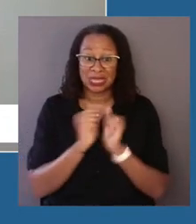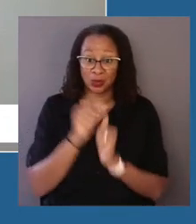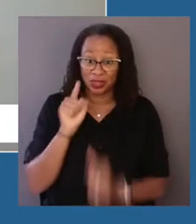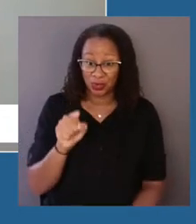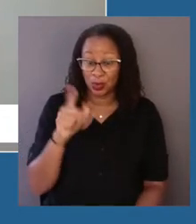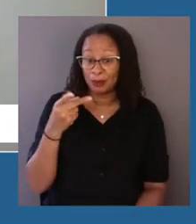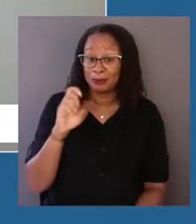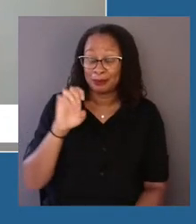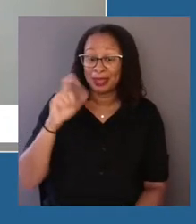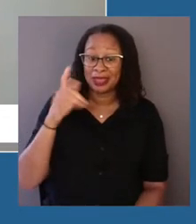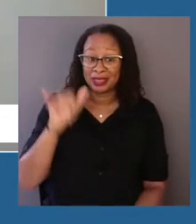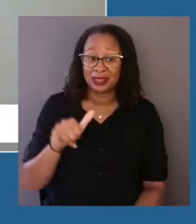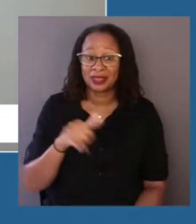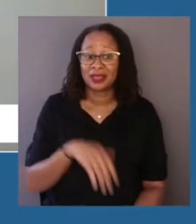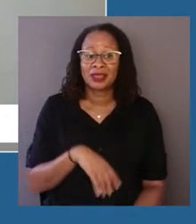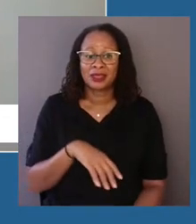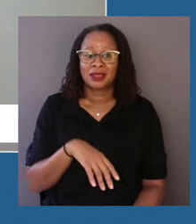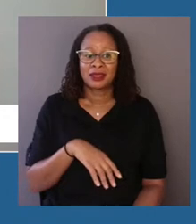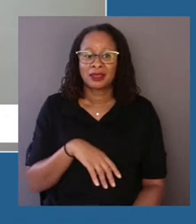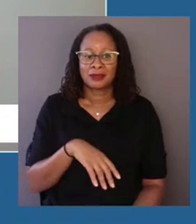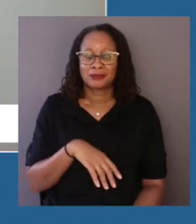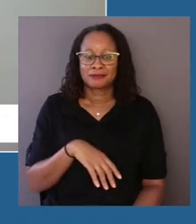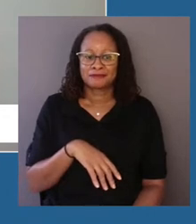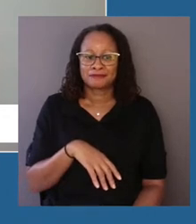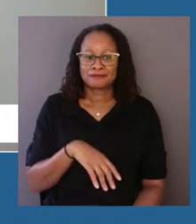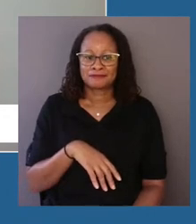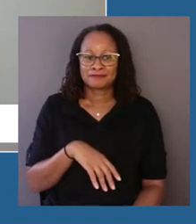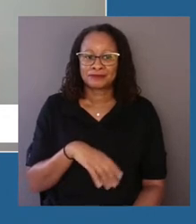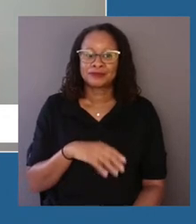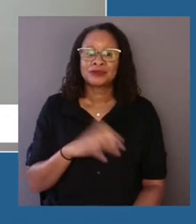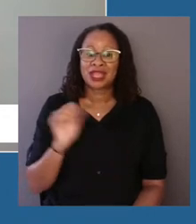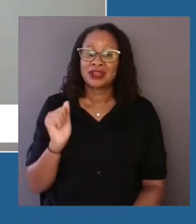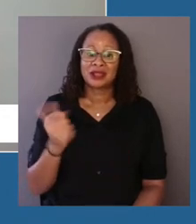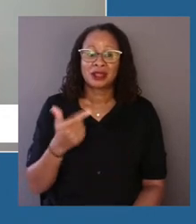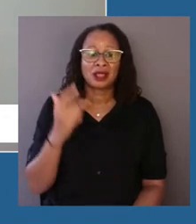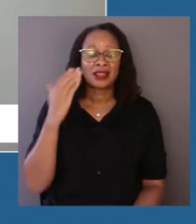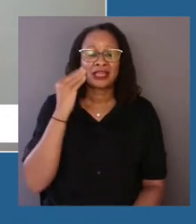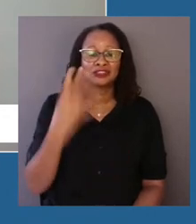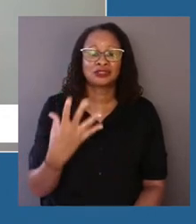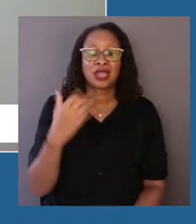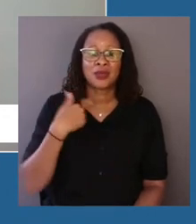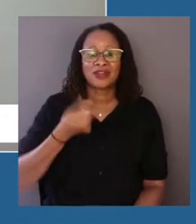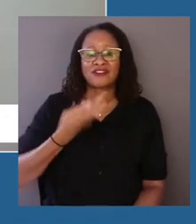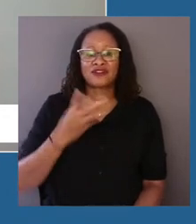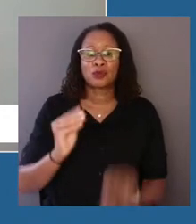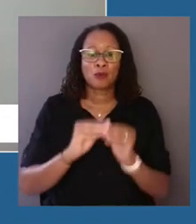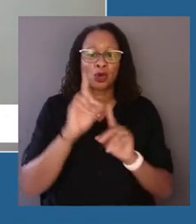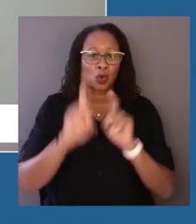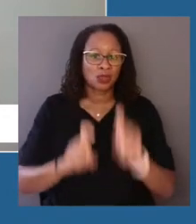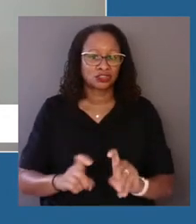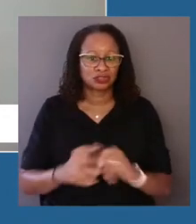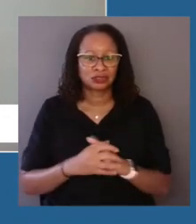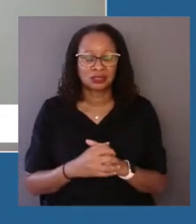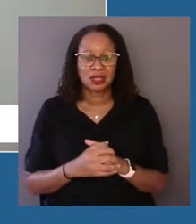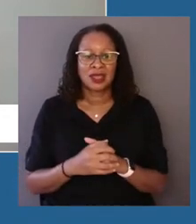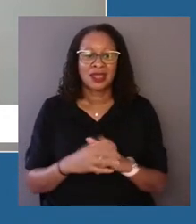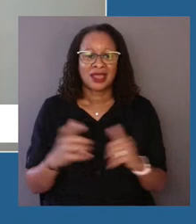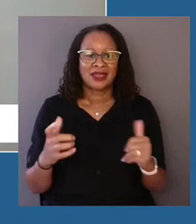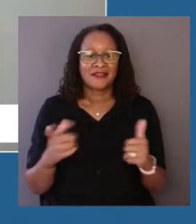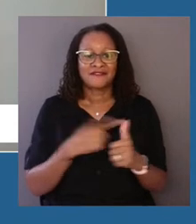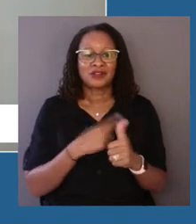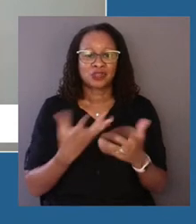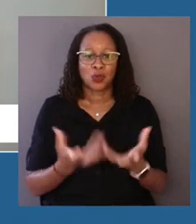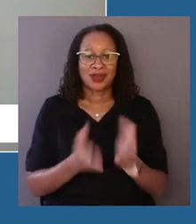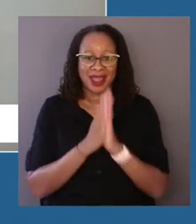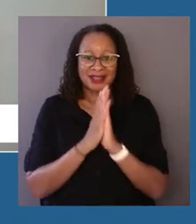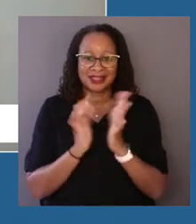and alert you guys and also everyone listening. We have a couple more questions. And I'd like to first ask one that's